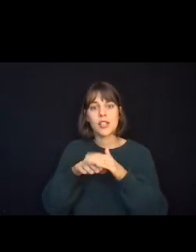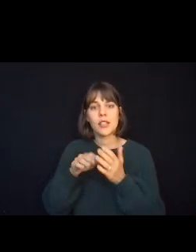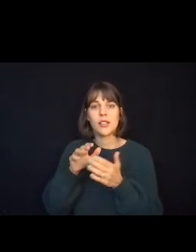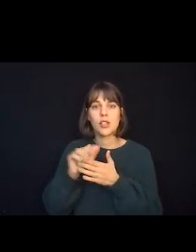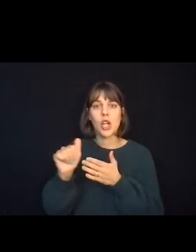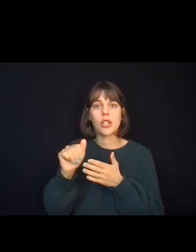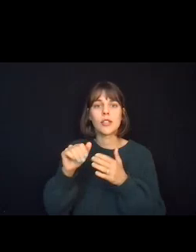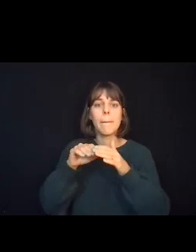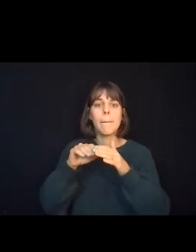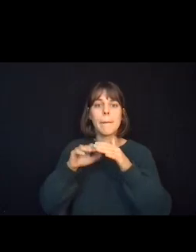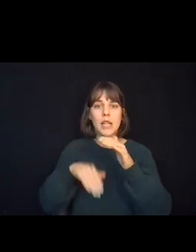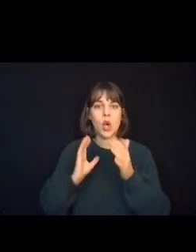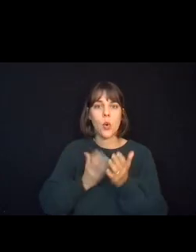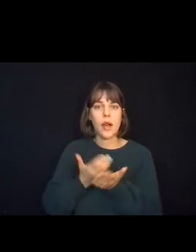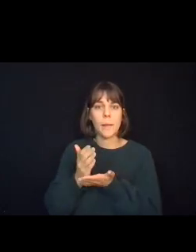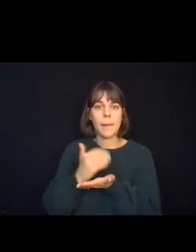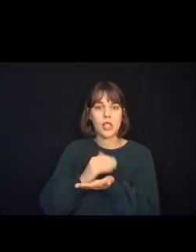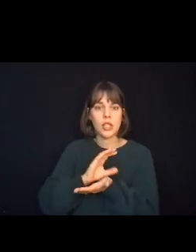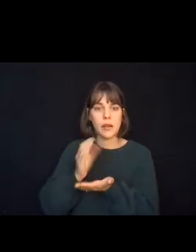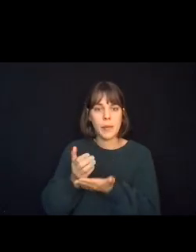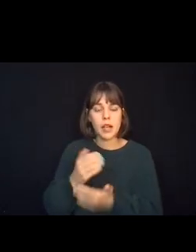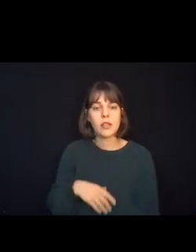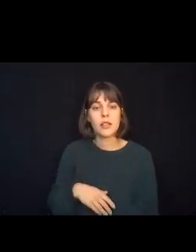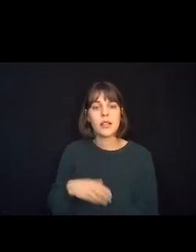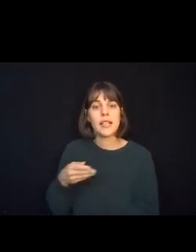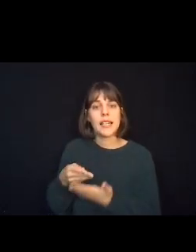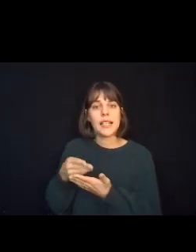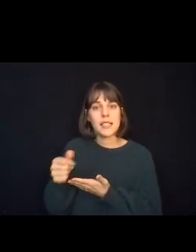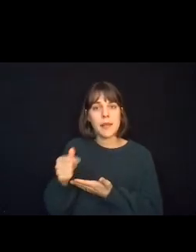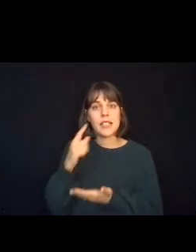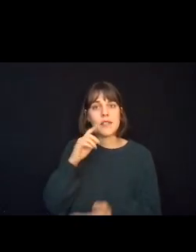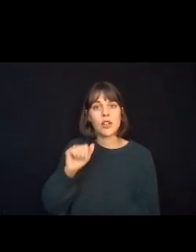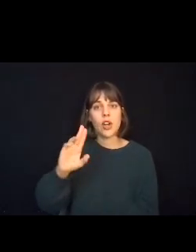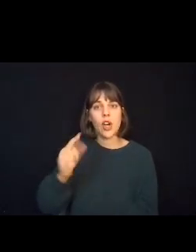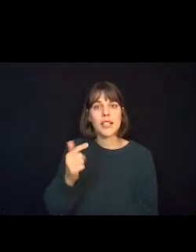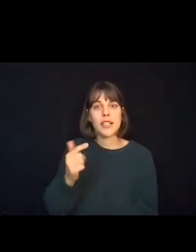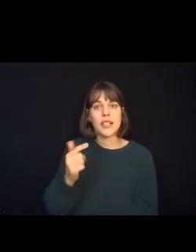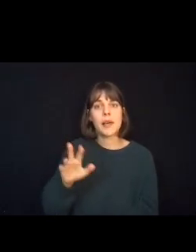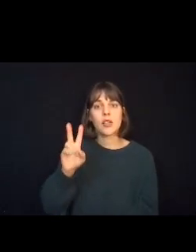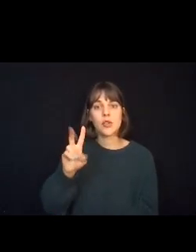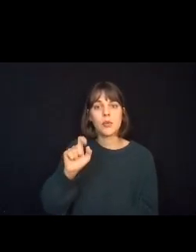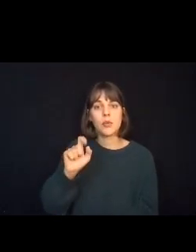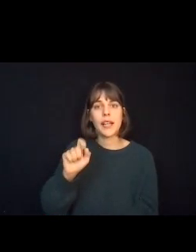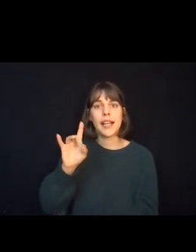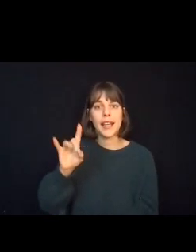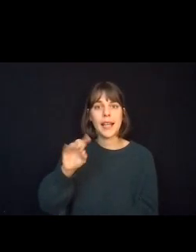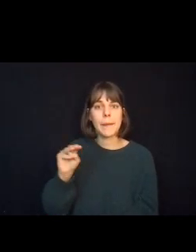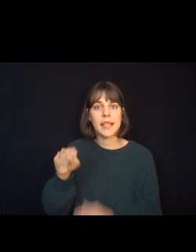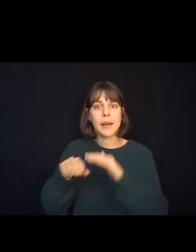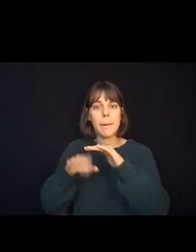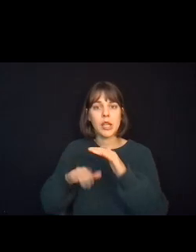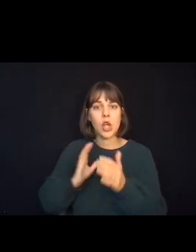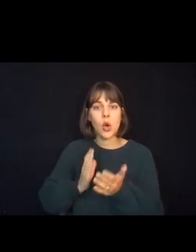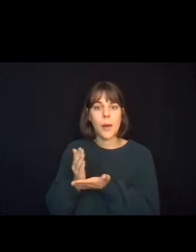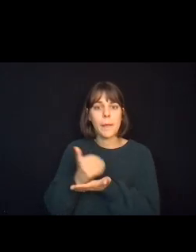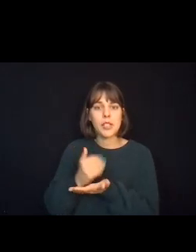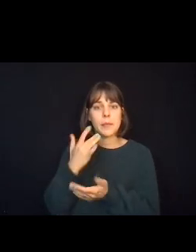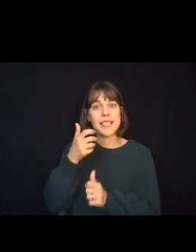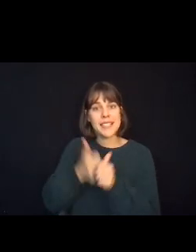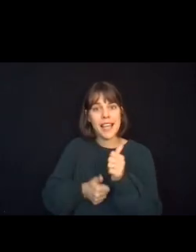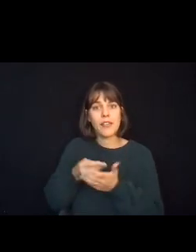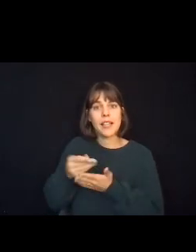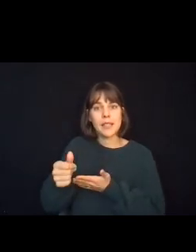Expenses for the month of August are $2.8 million below our budgeted amount, with every expense being under budget